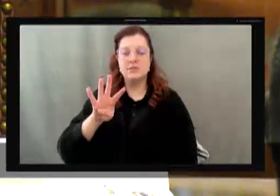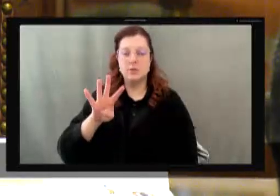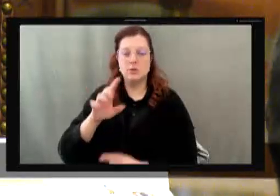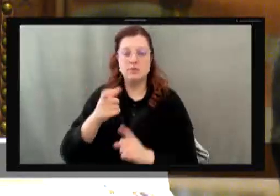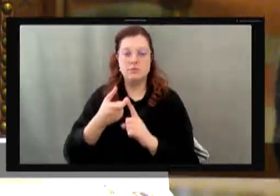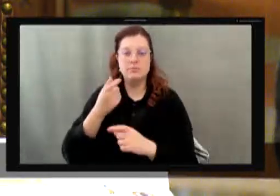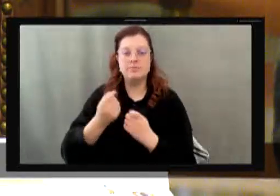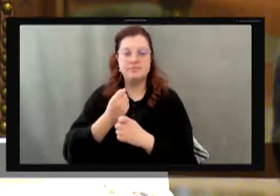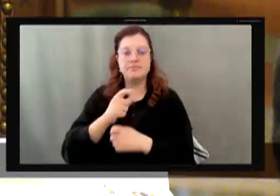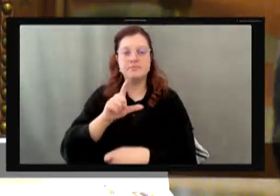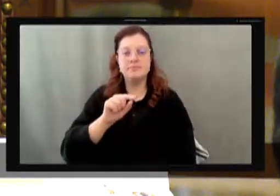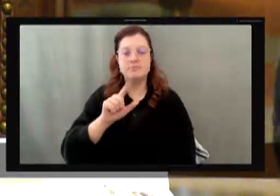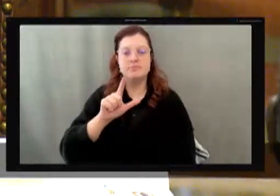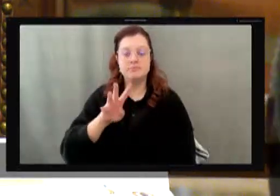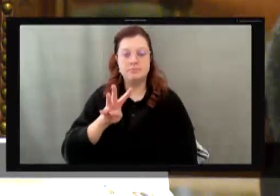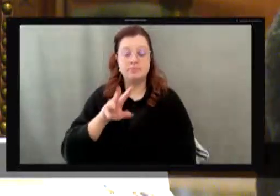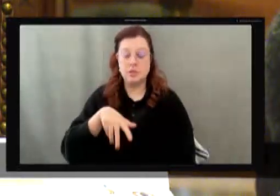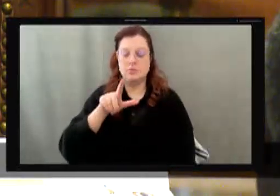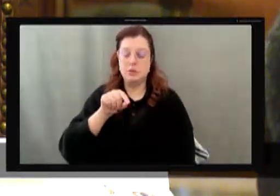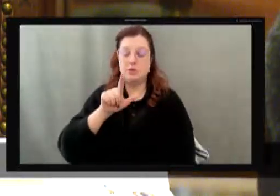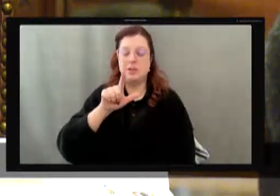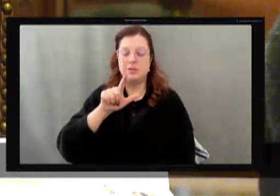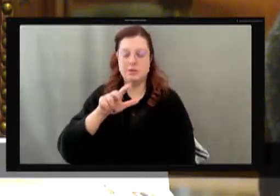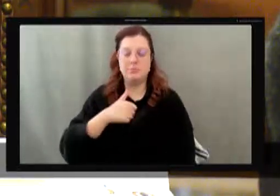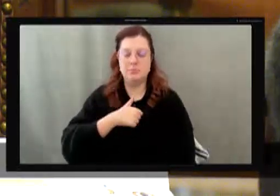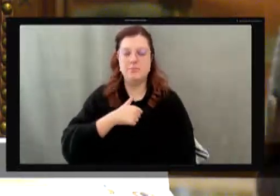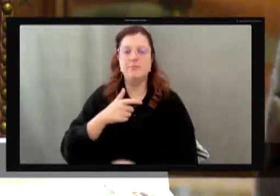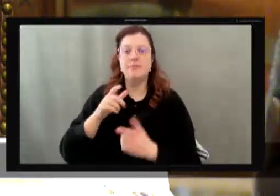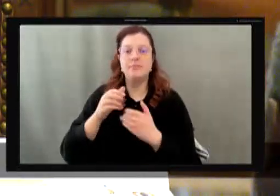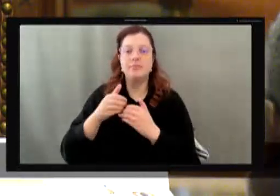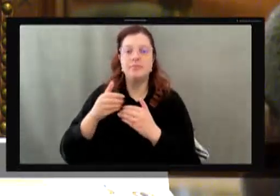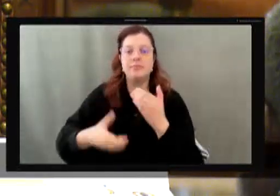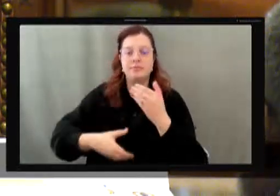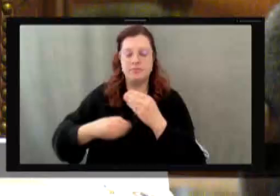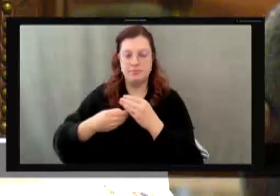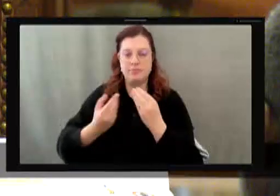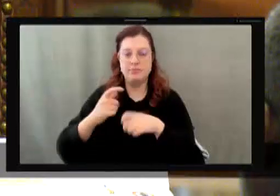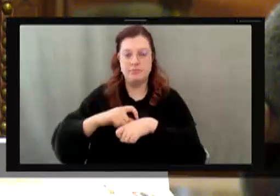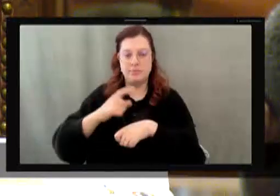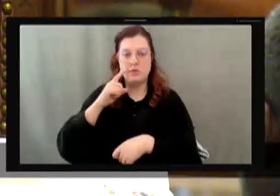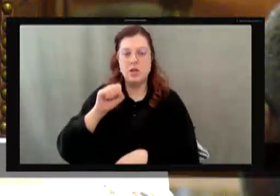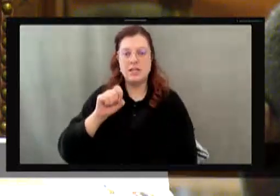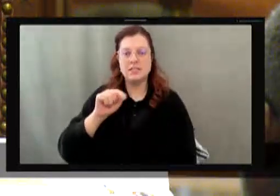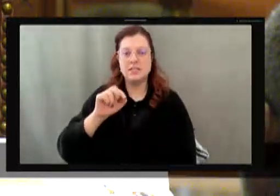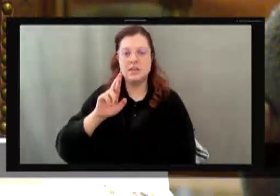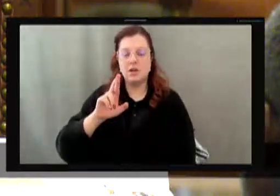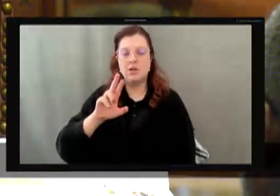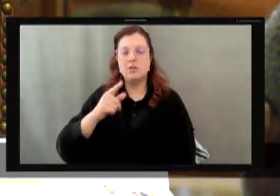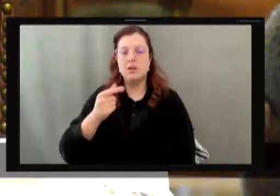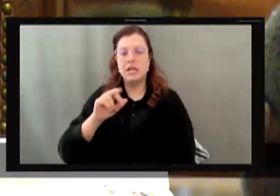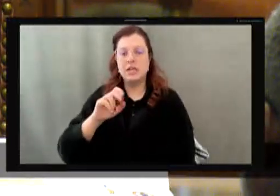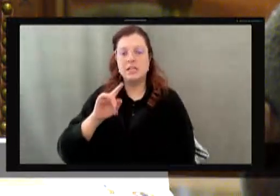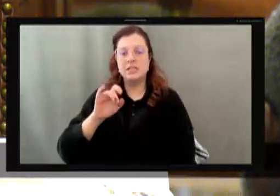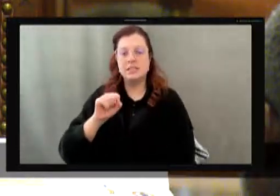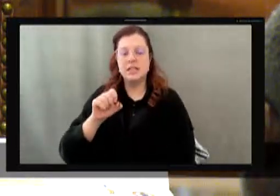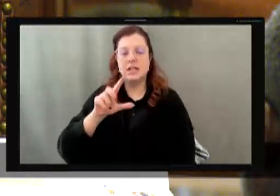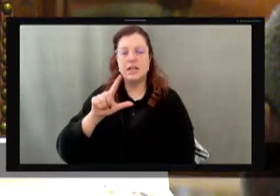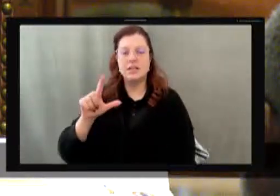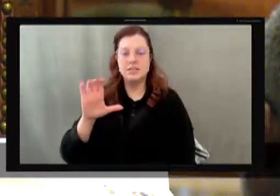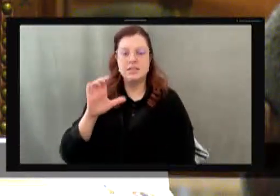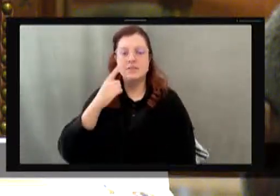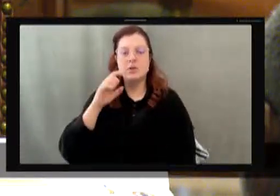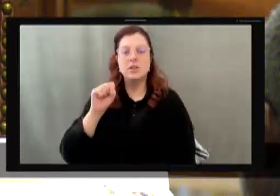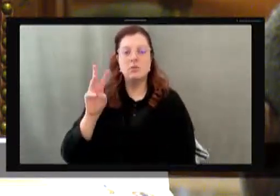which authorized the City of Pittsburgh to extend a professional service agreement with STR Grants, LLC, for software services relating